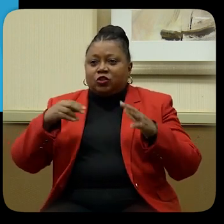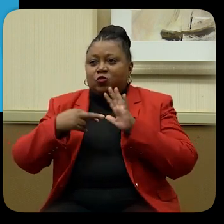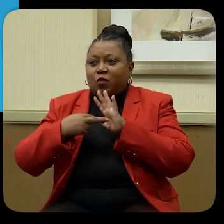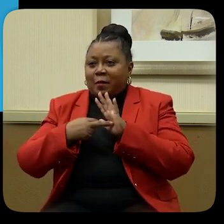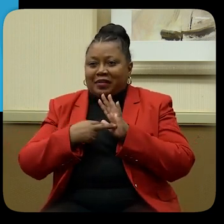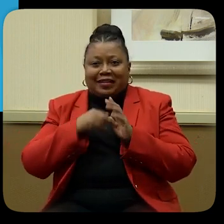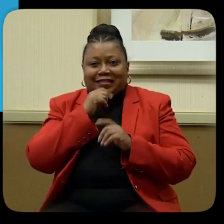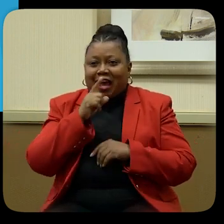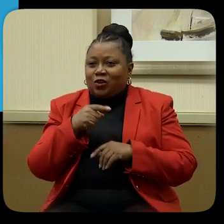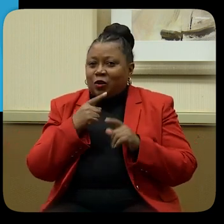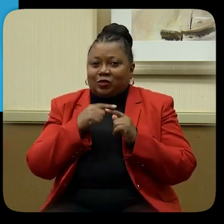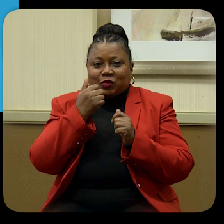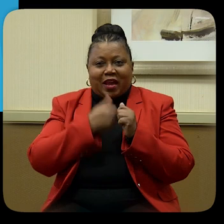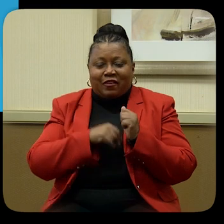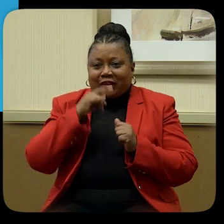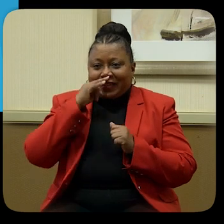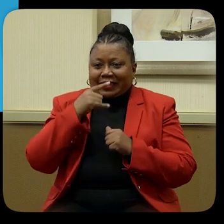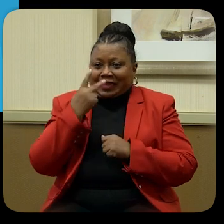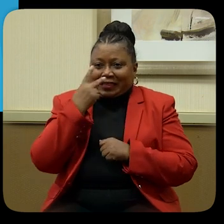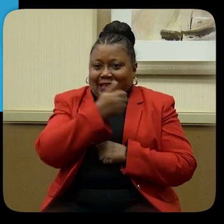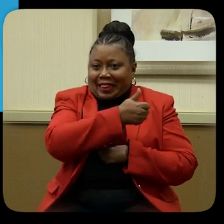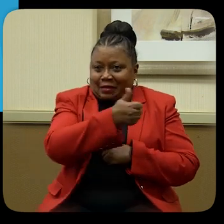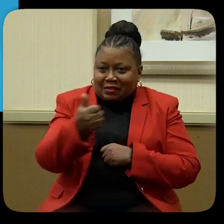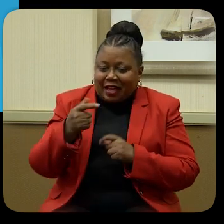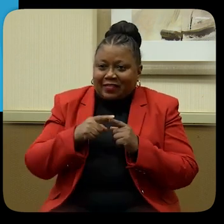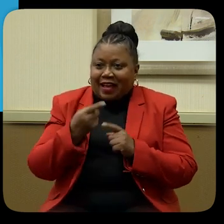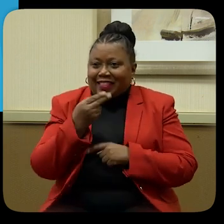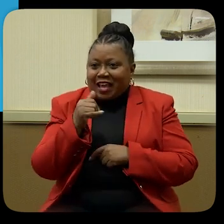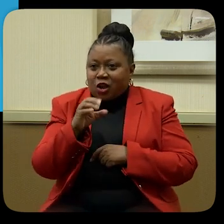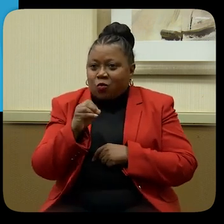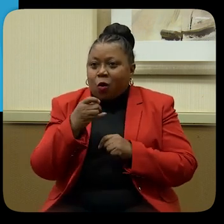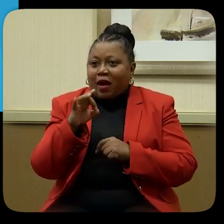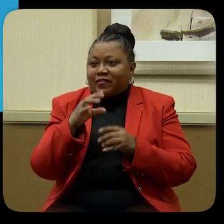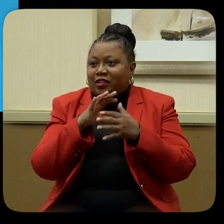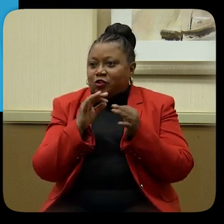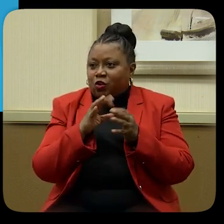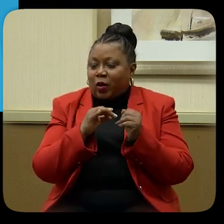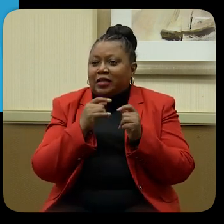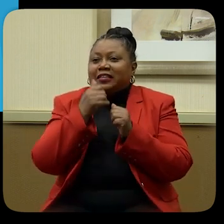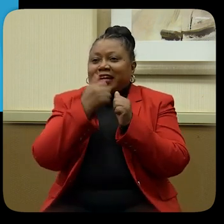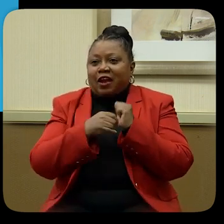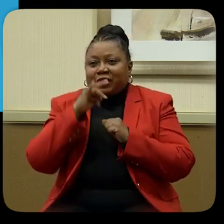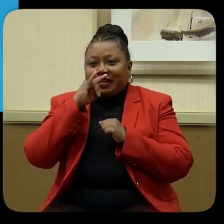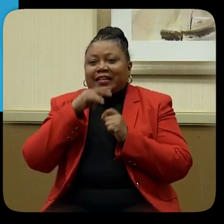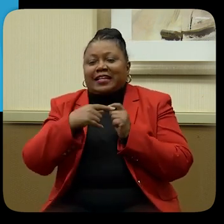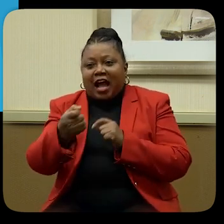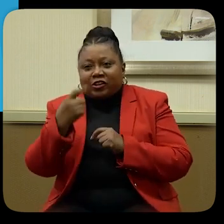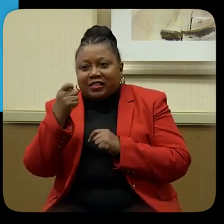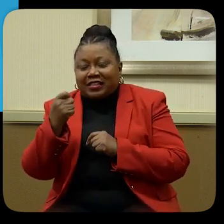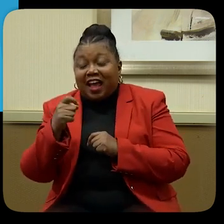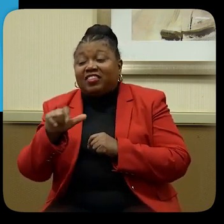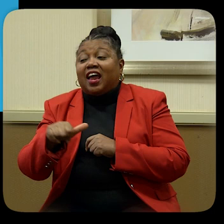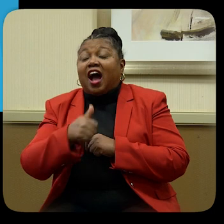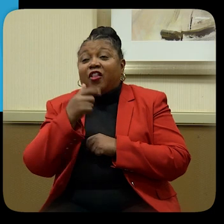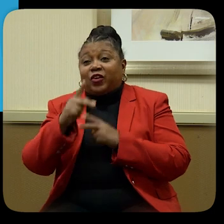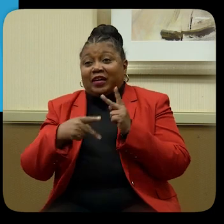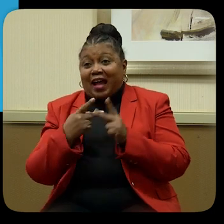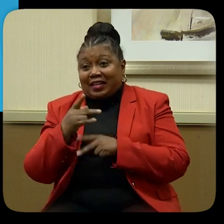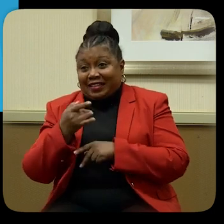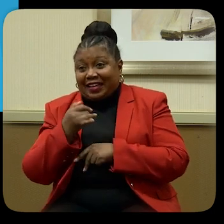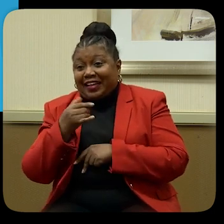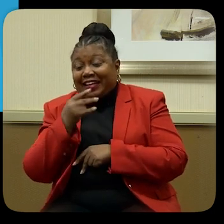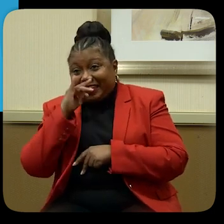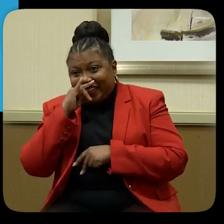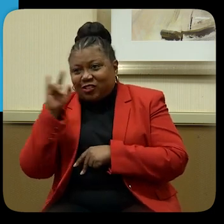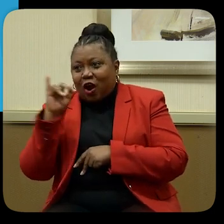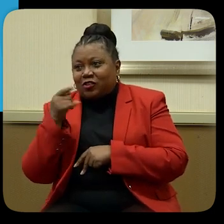representation, not only so every kid can see themselves as the hero of the story, but so that every kid can understand that other kinds of kids are